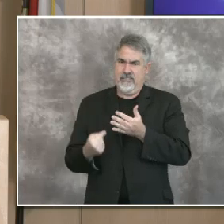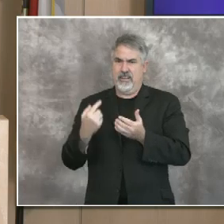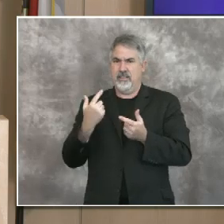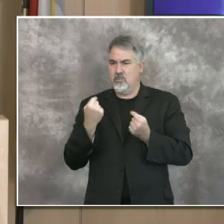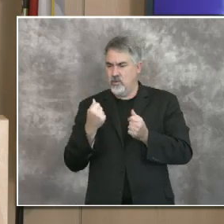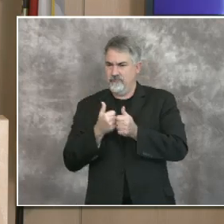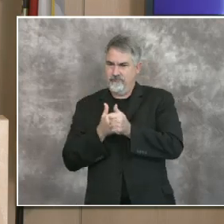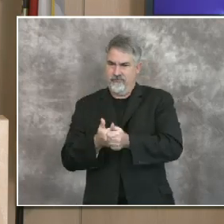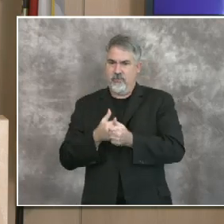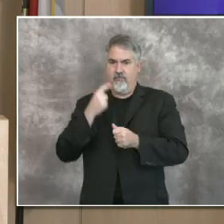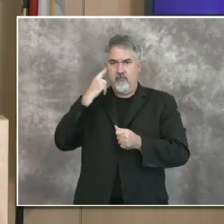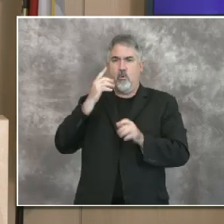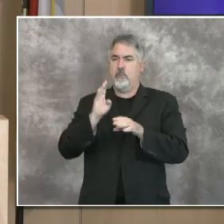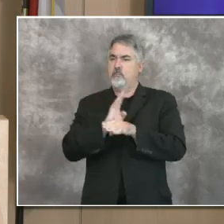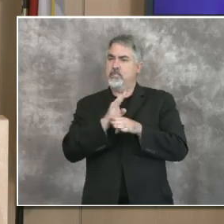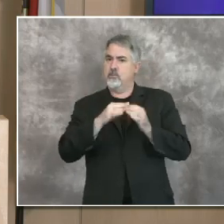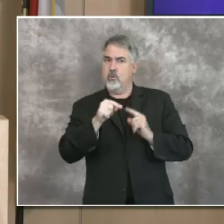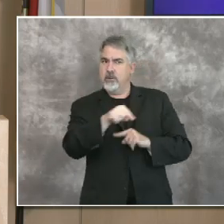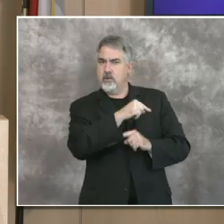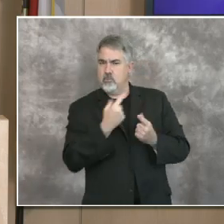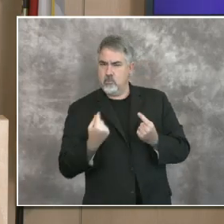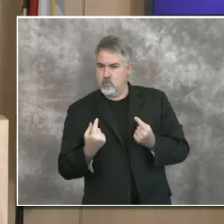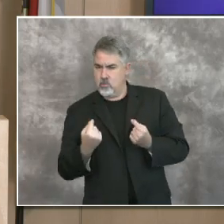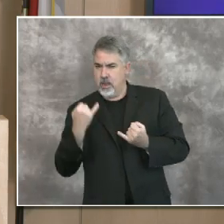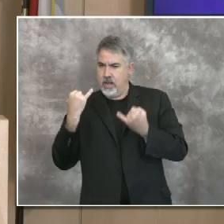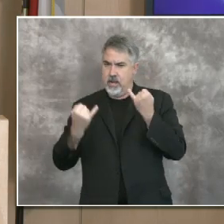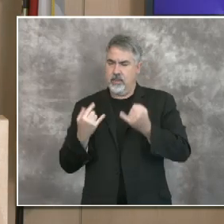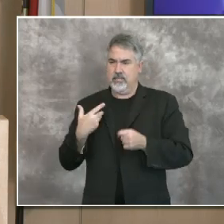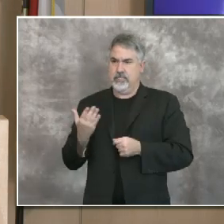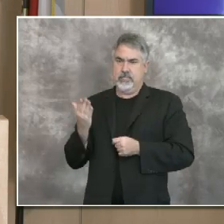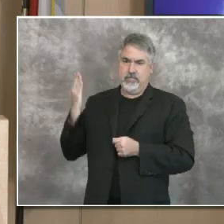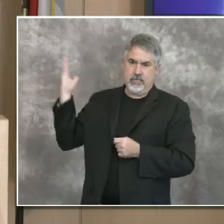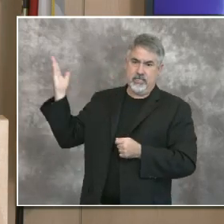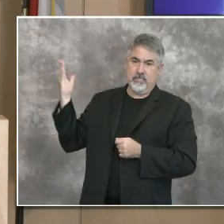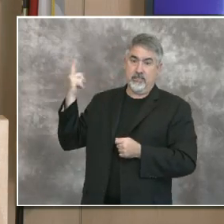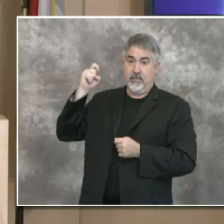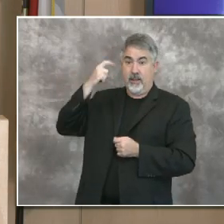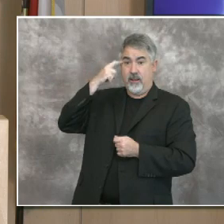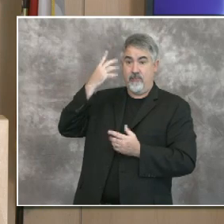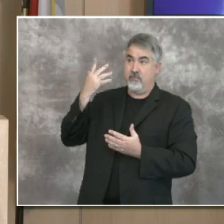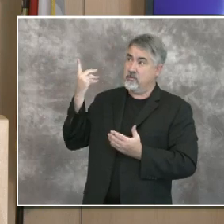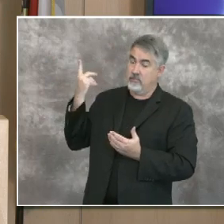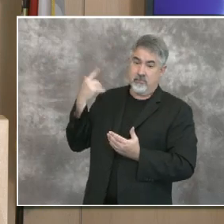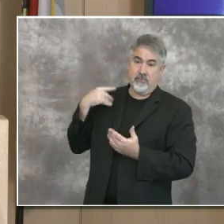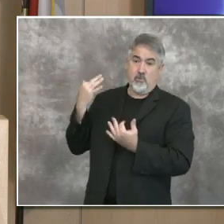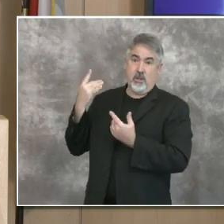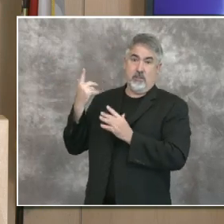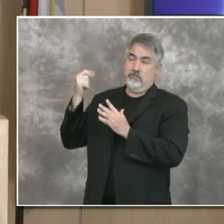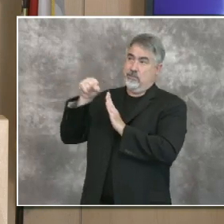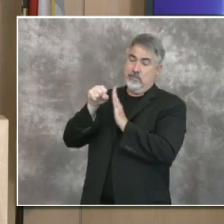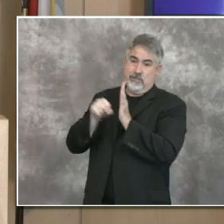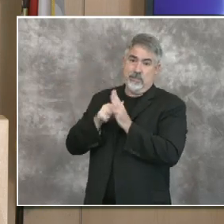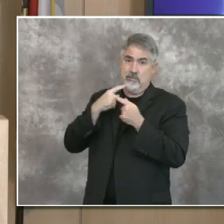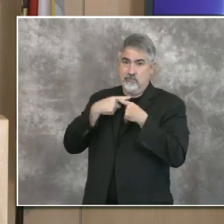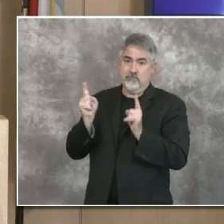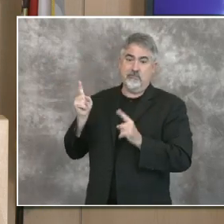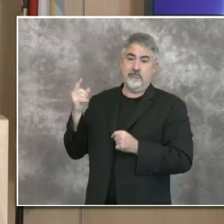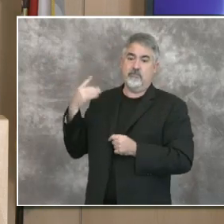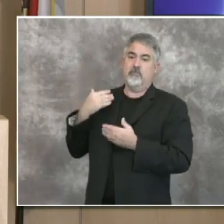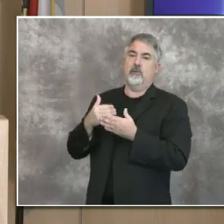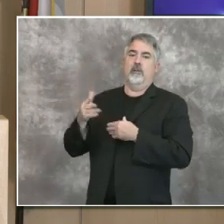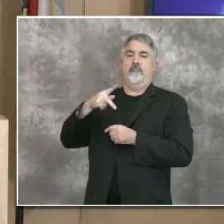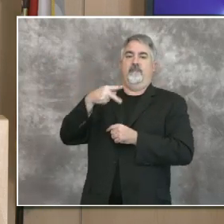those stages and the governor either makes a statewide determination that we are moving into his stage 2 or allows counties, if they are